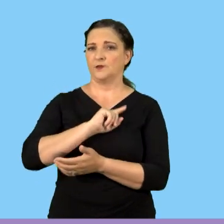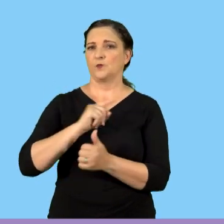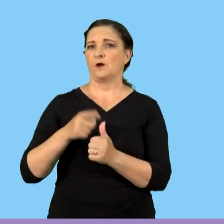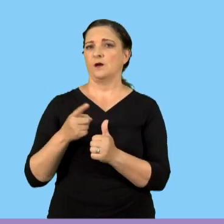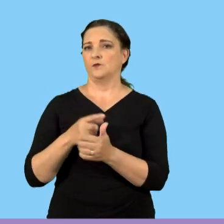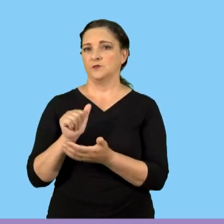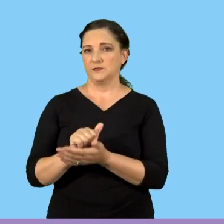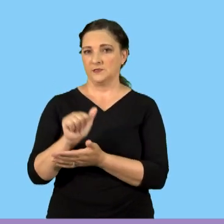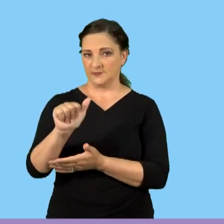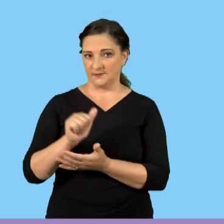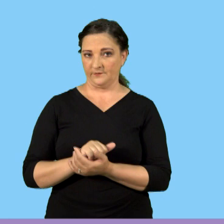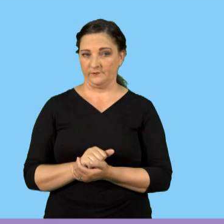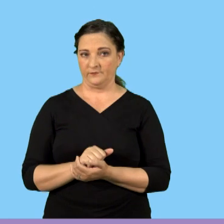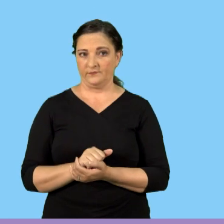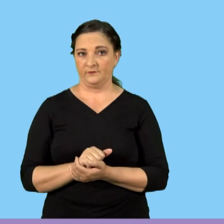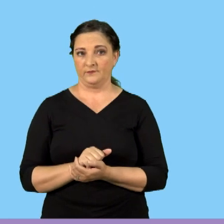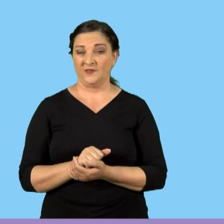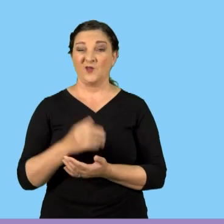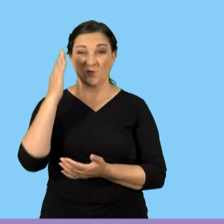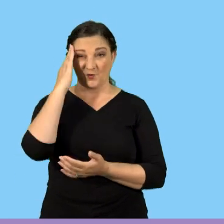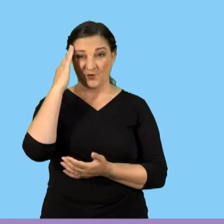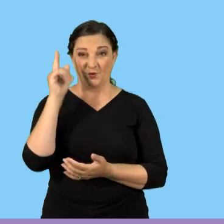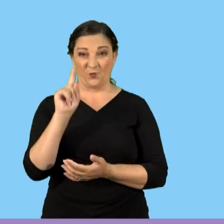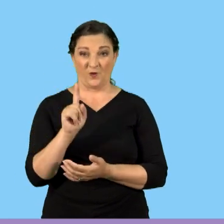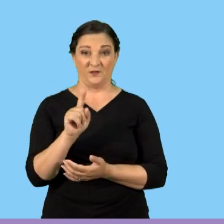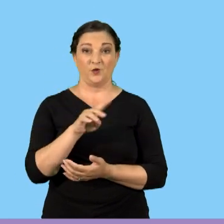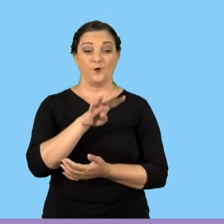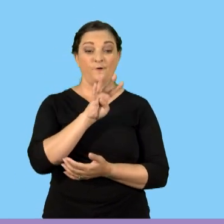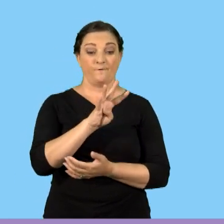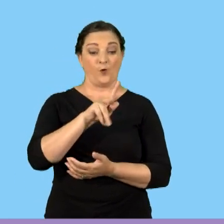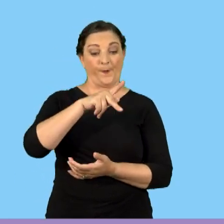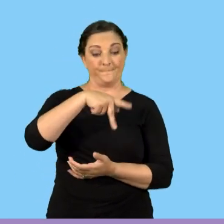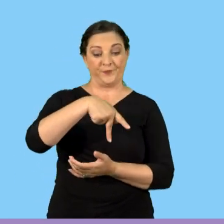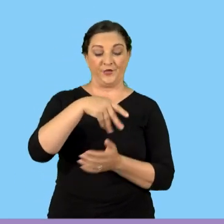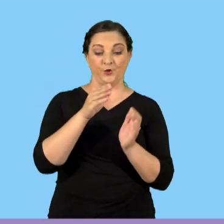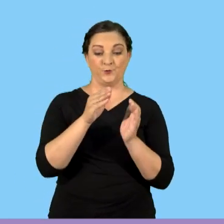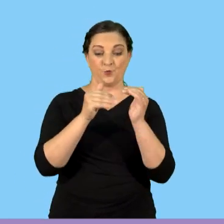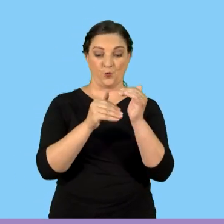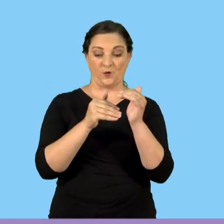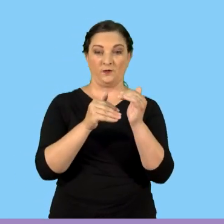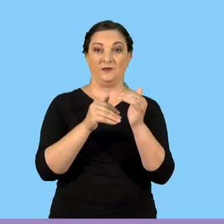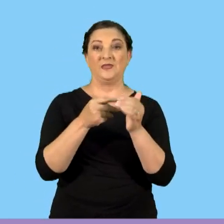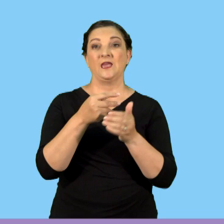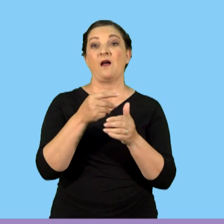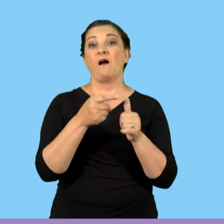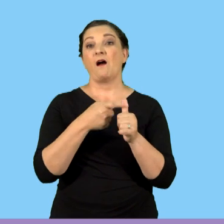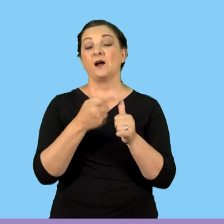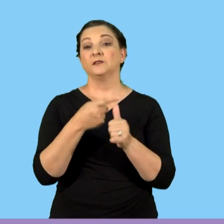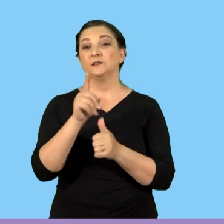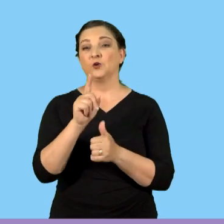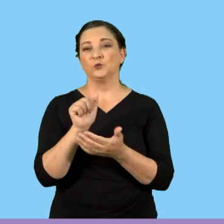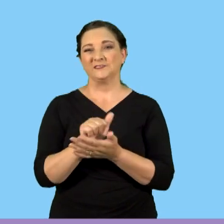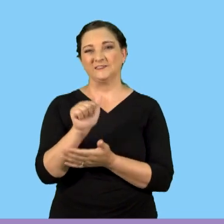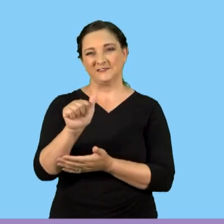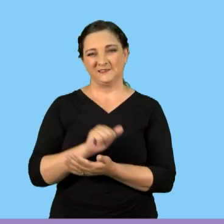to give us a 16. So we now know that 4p squared is